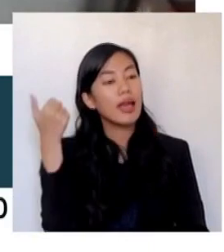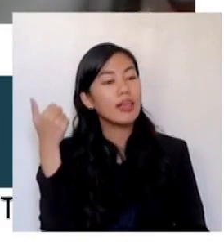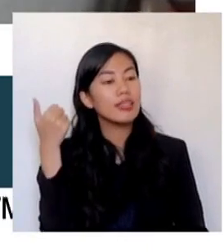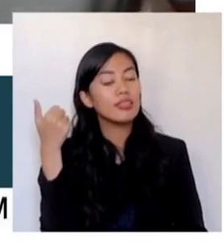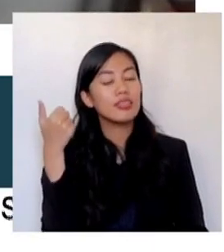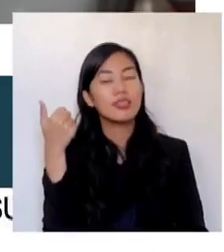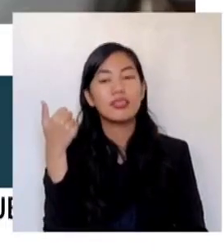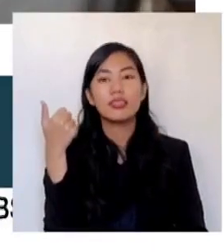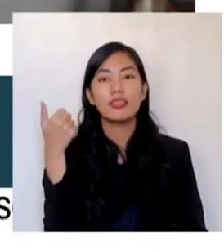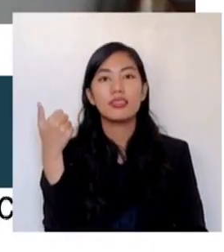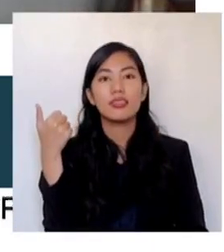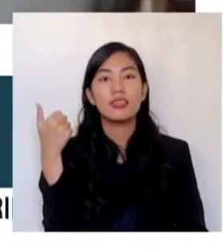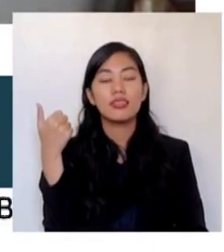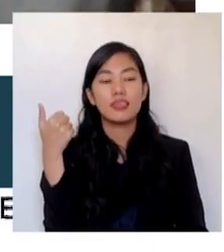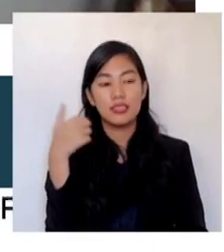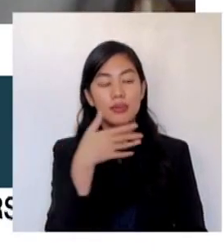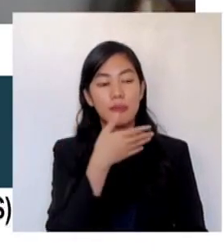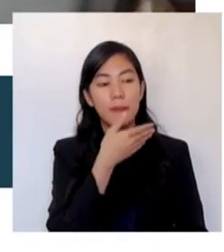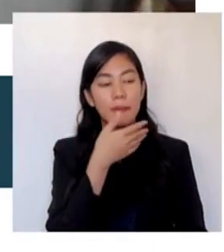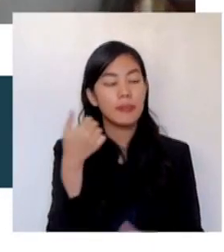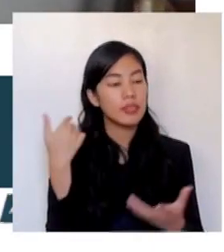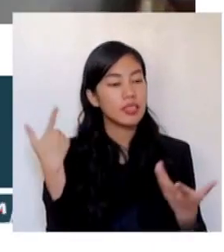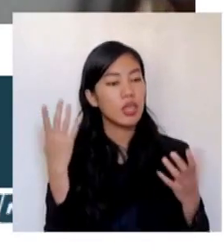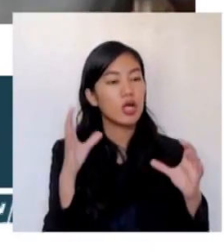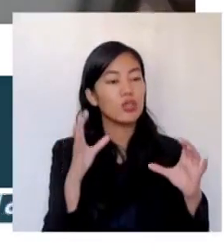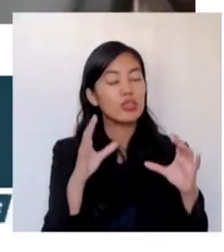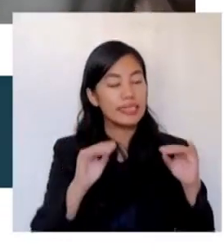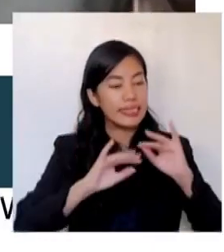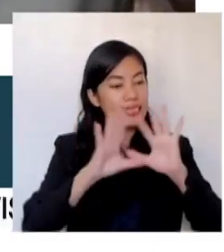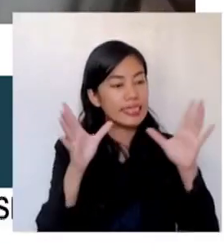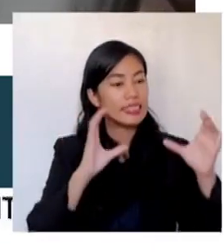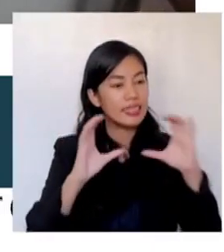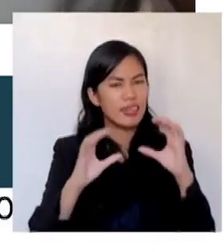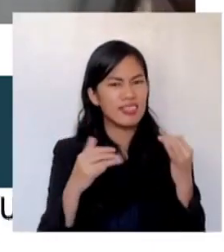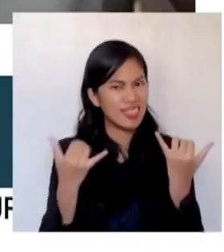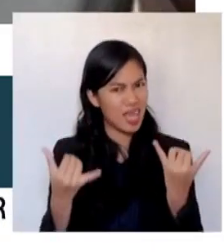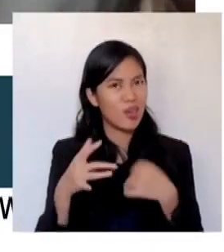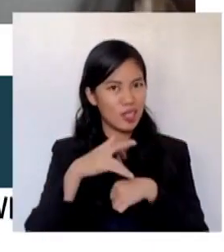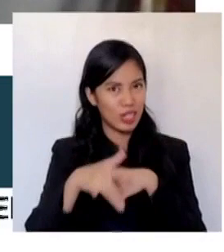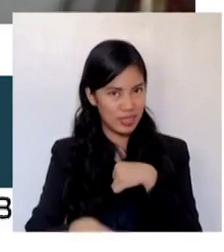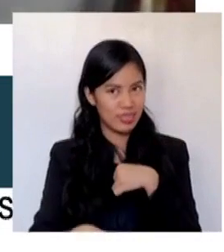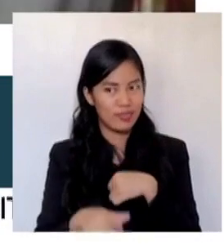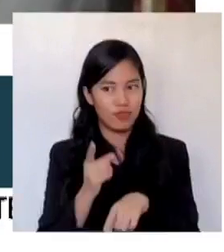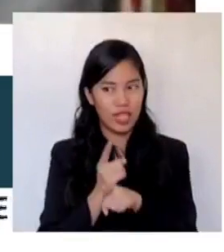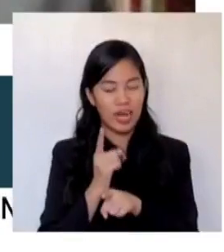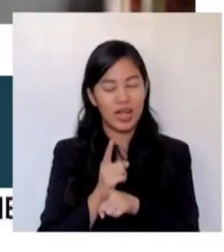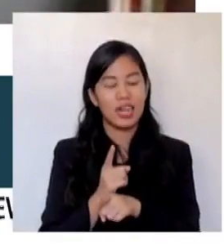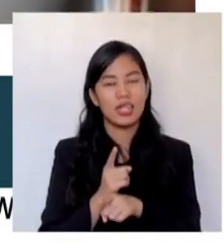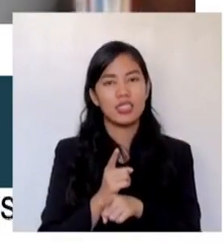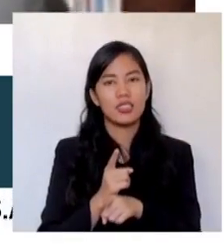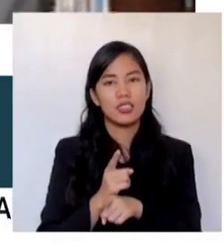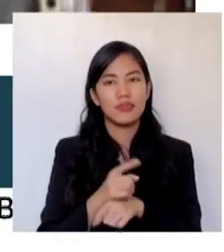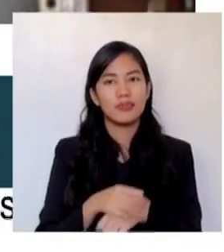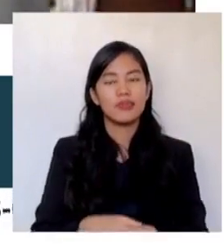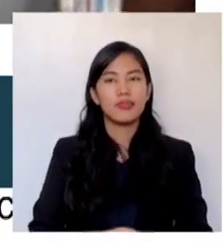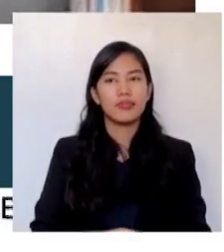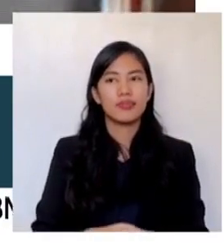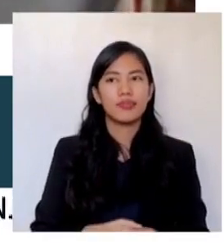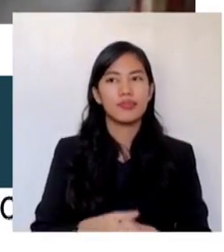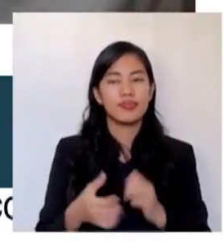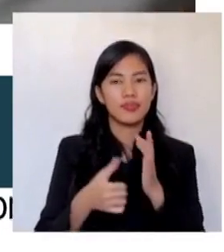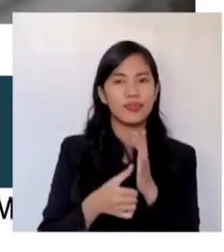told Dean Tony a while ago, we're still in the early days of this season.